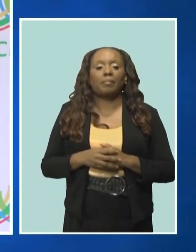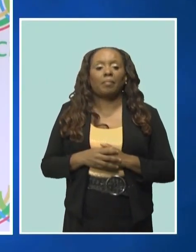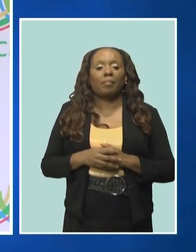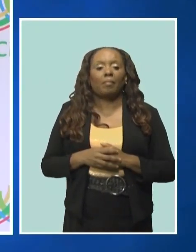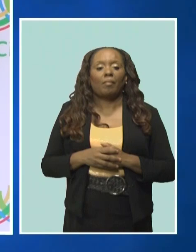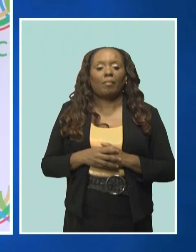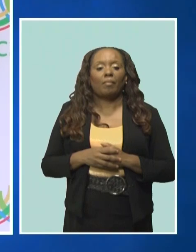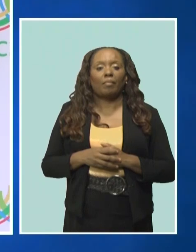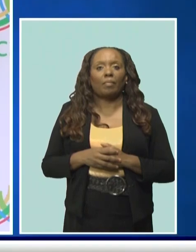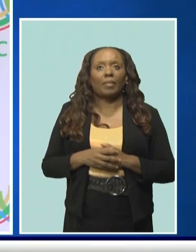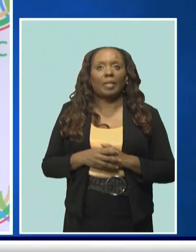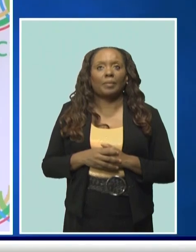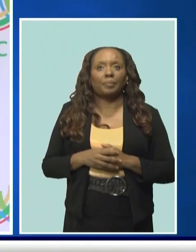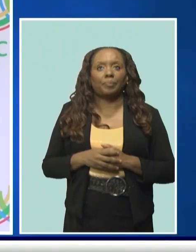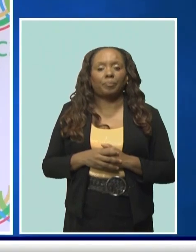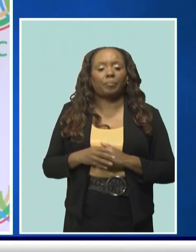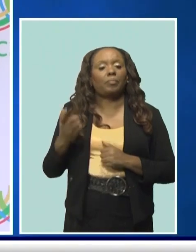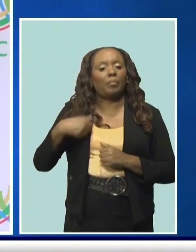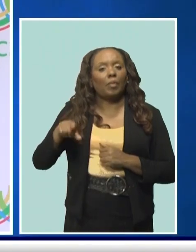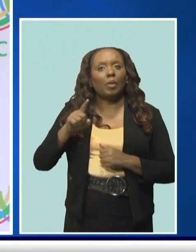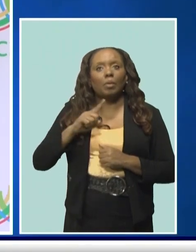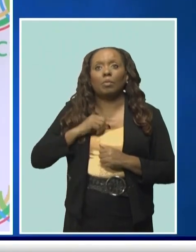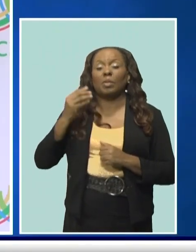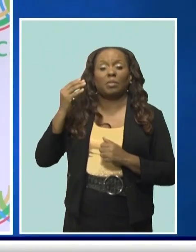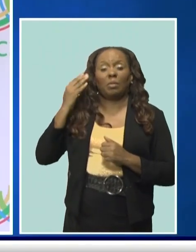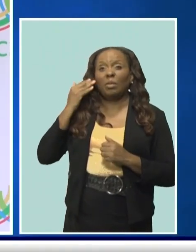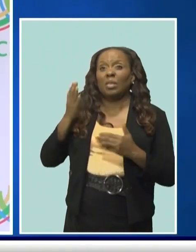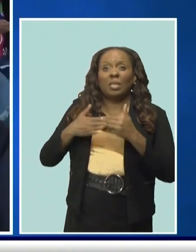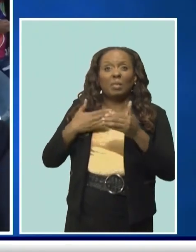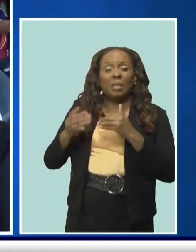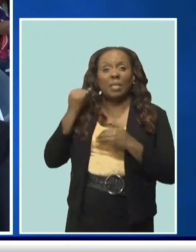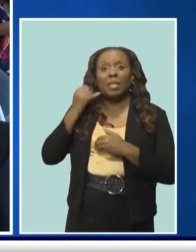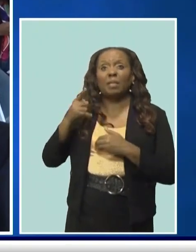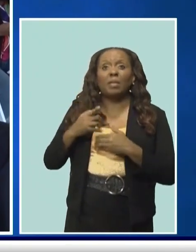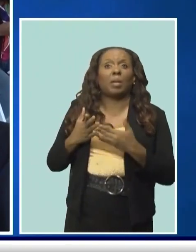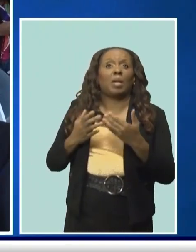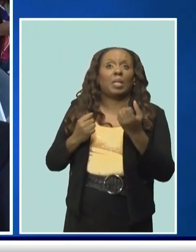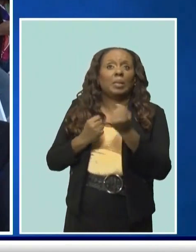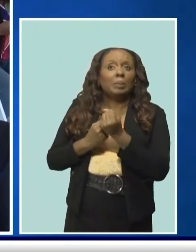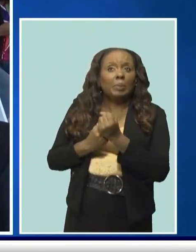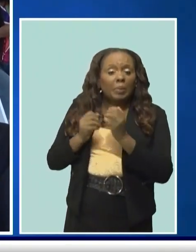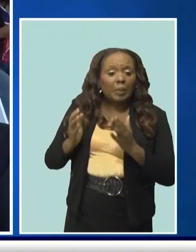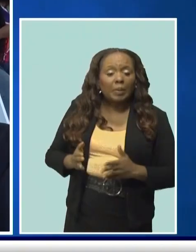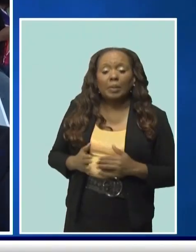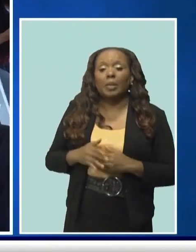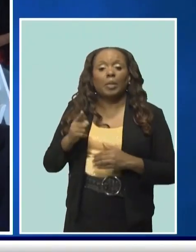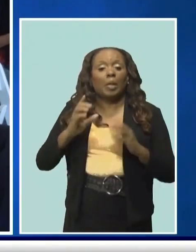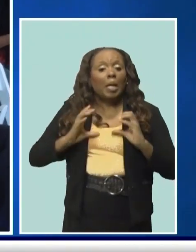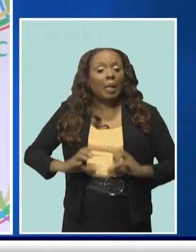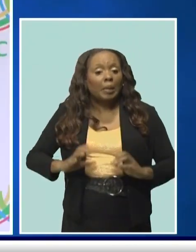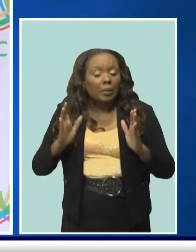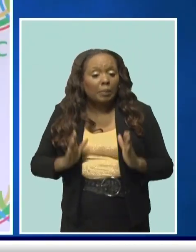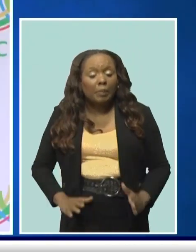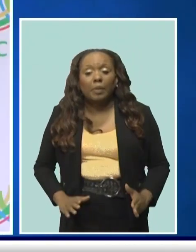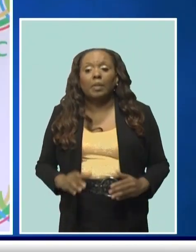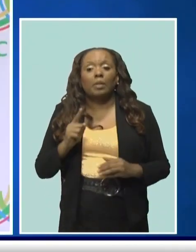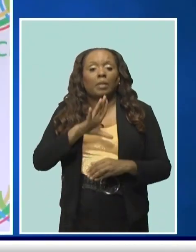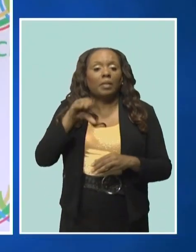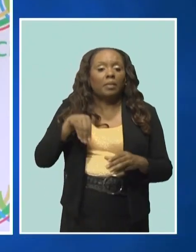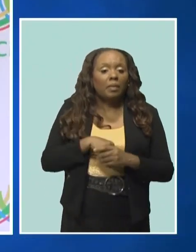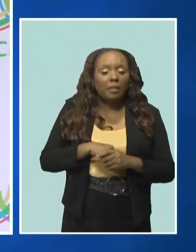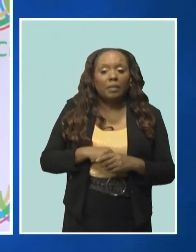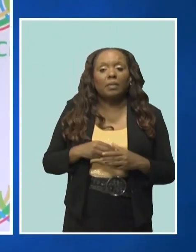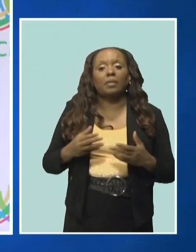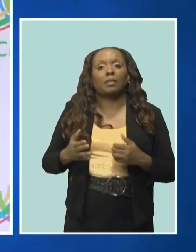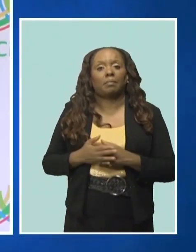you're part of the performing cast, you're a sponsor, or you're one of the patrons, we outside, as we have, that's the